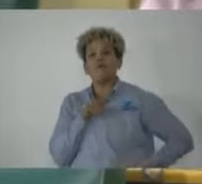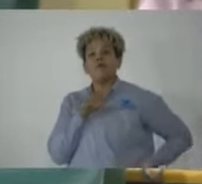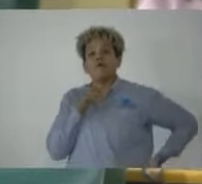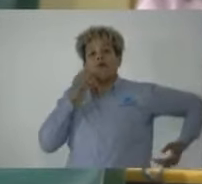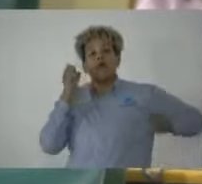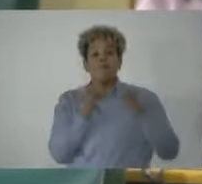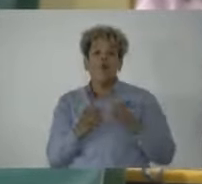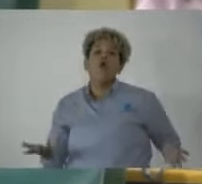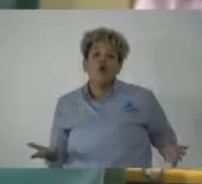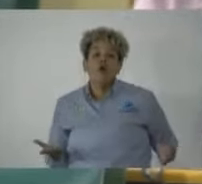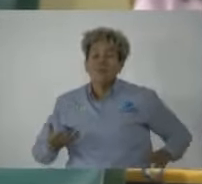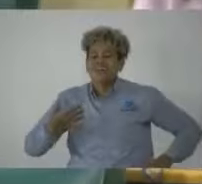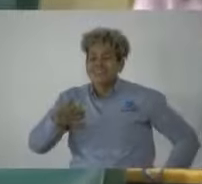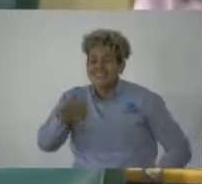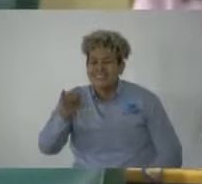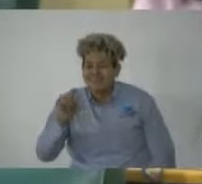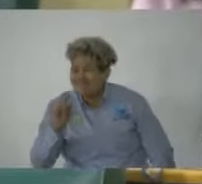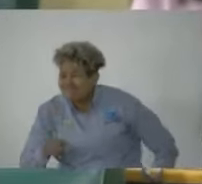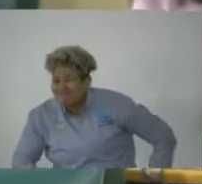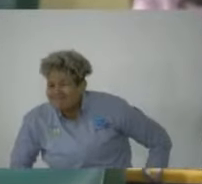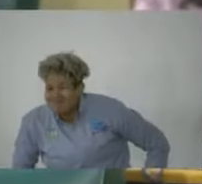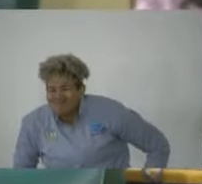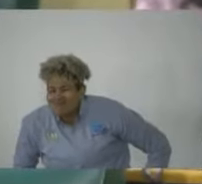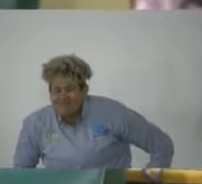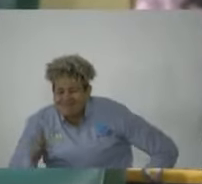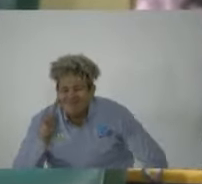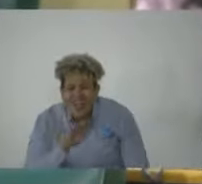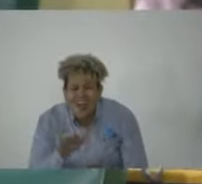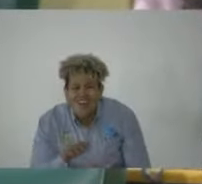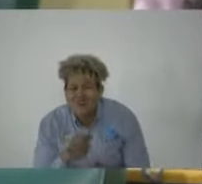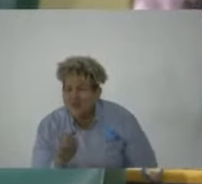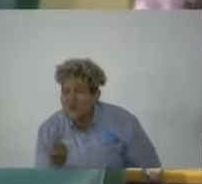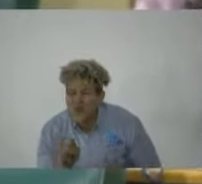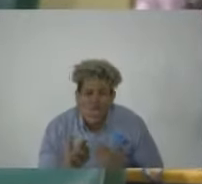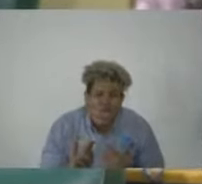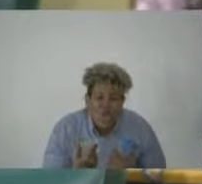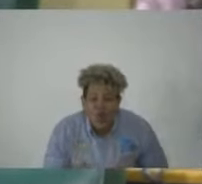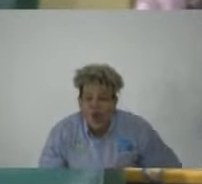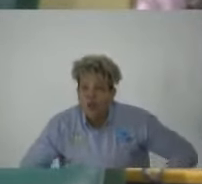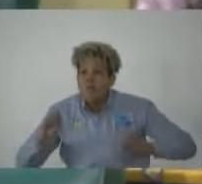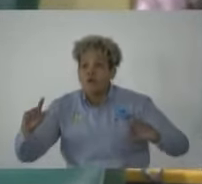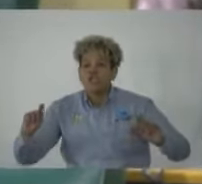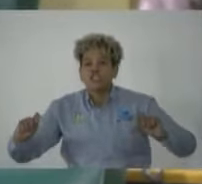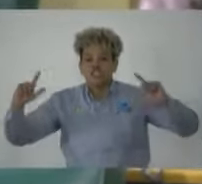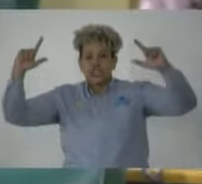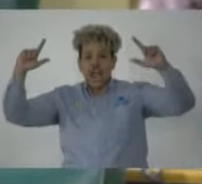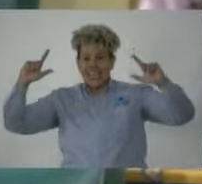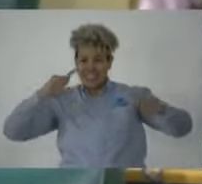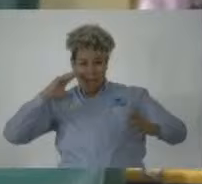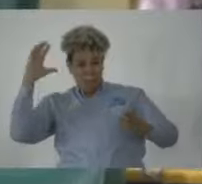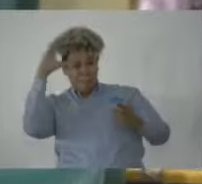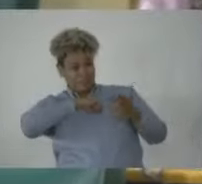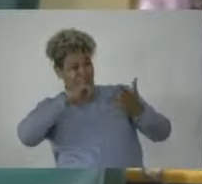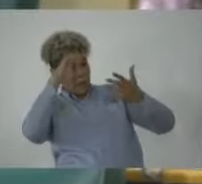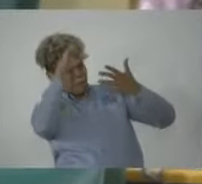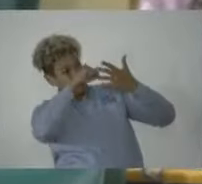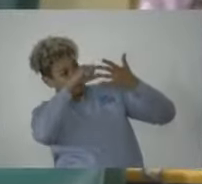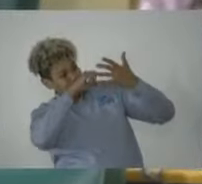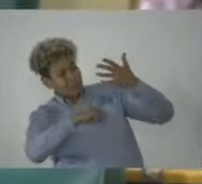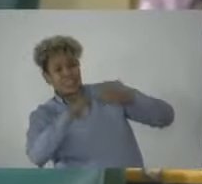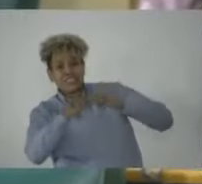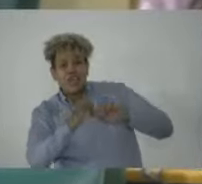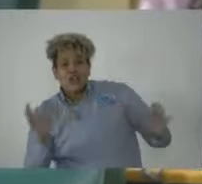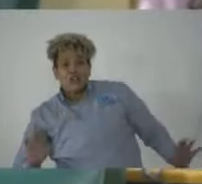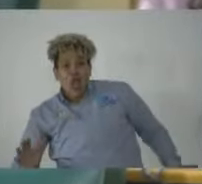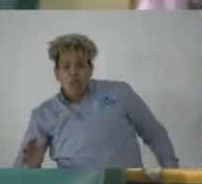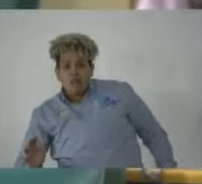They're simply confused, and their confusion present charts that skip over years and are therefore deceptive,